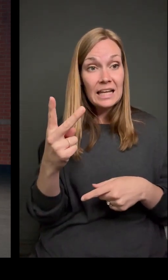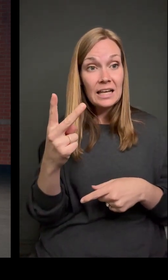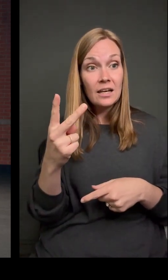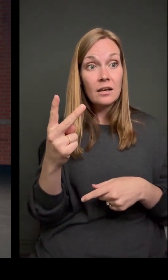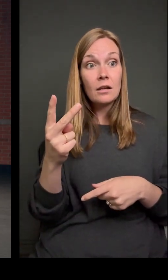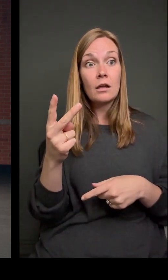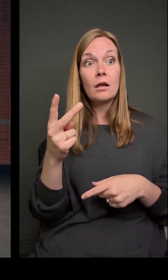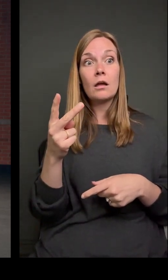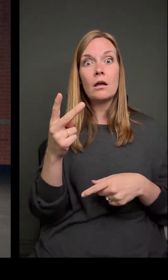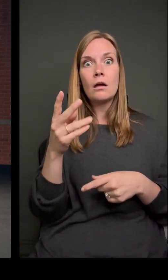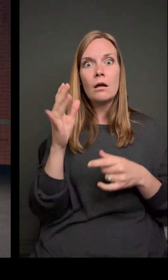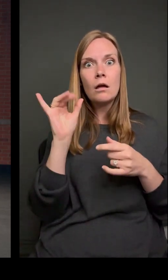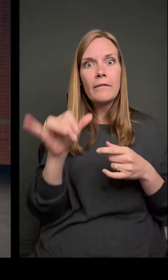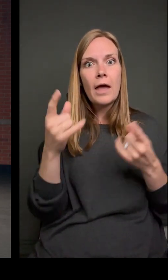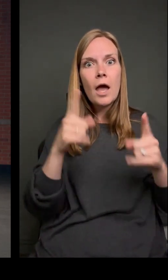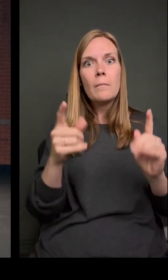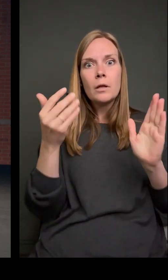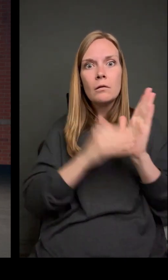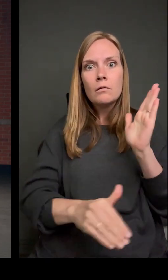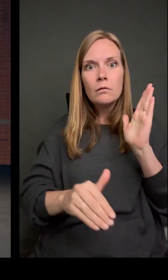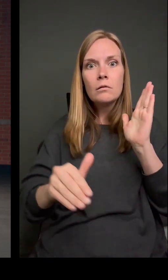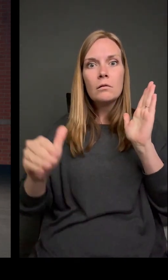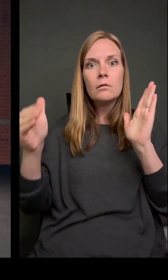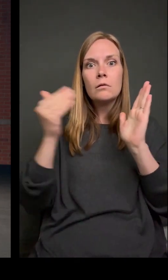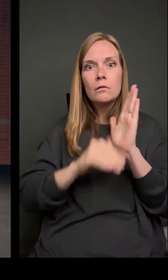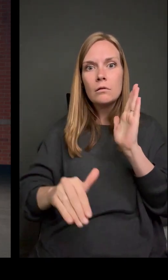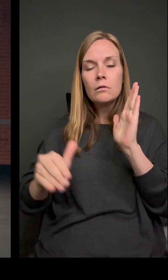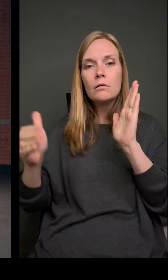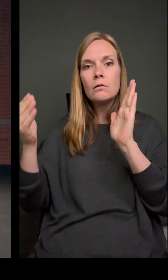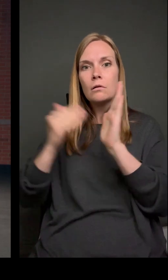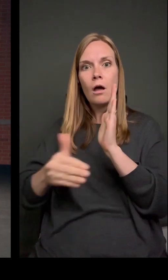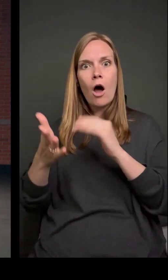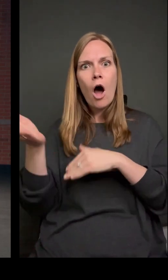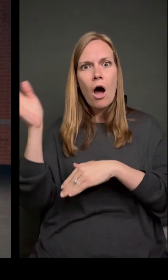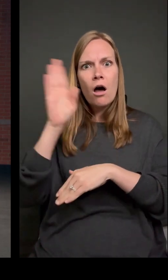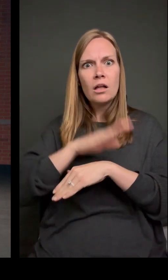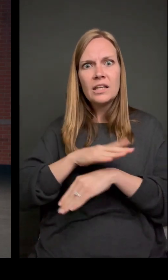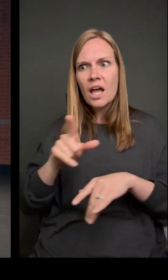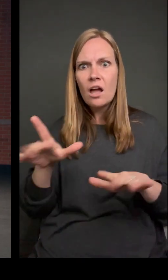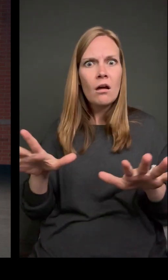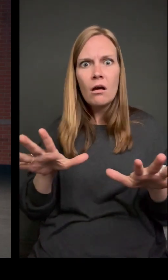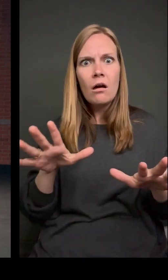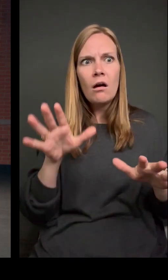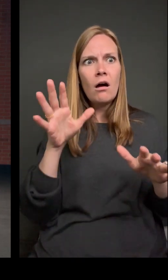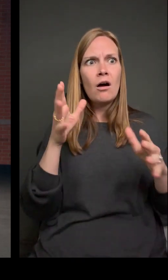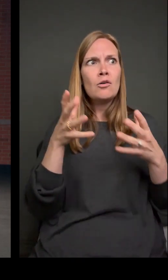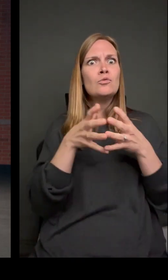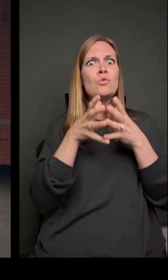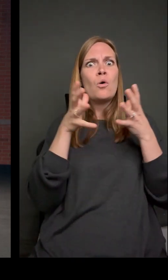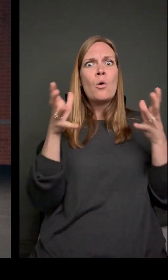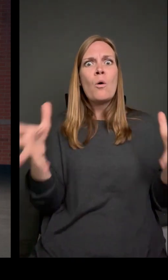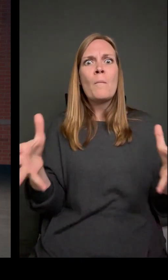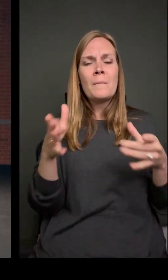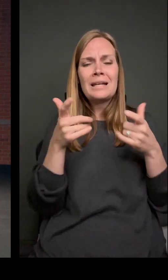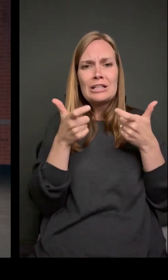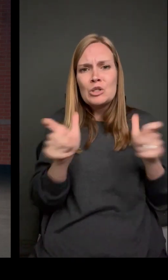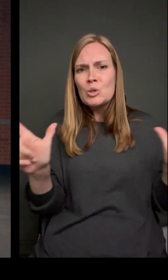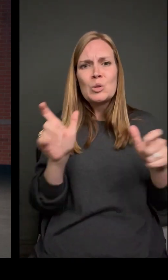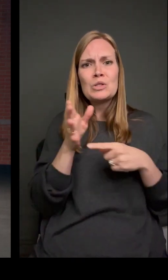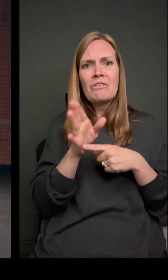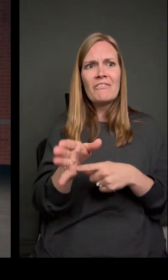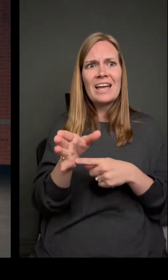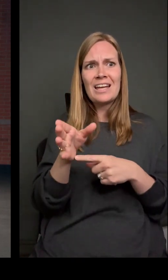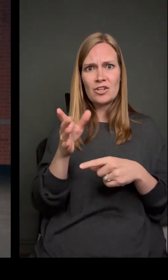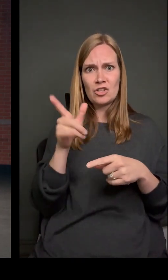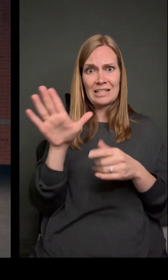to be a coincidence. It happened each and every time he cast out his net all day long. He was actually a little bit worried he'd have trouble sailing his little craft home into the port. It was